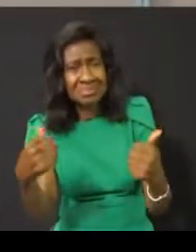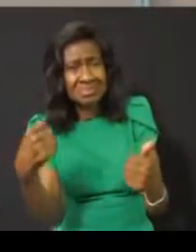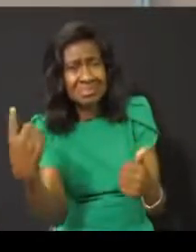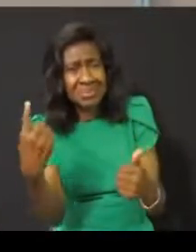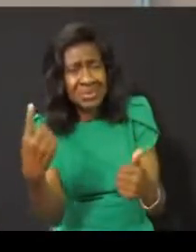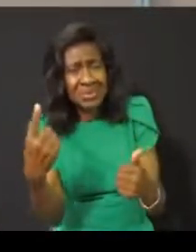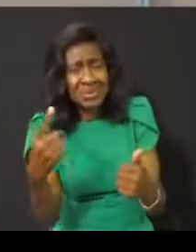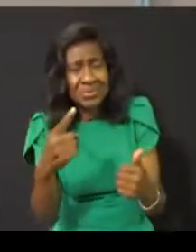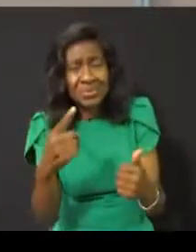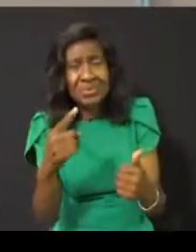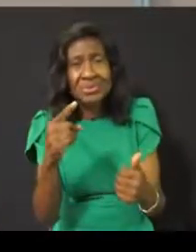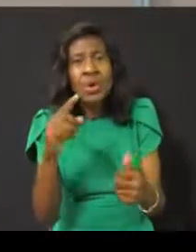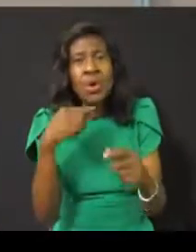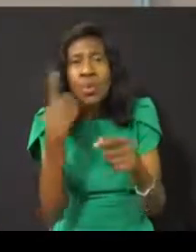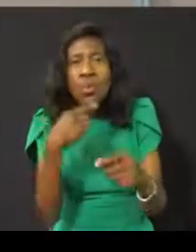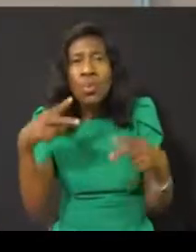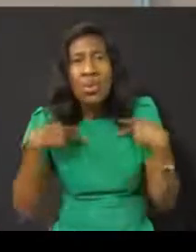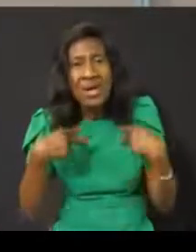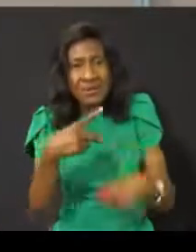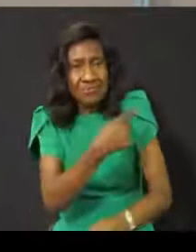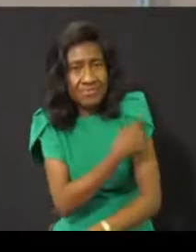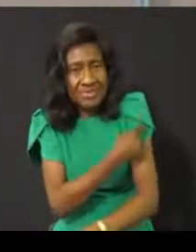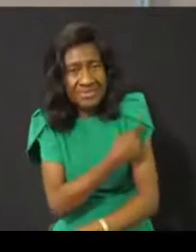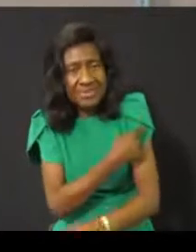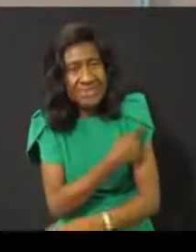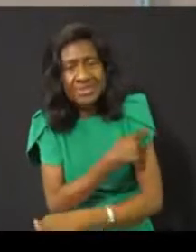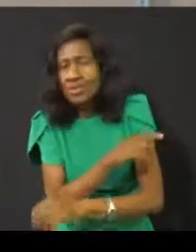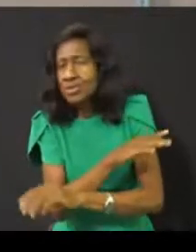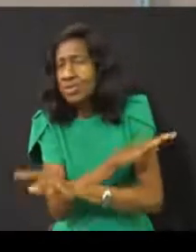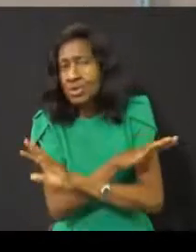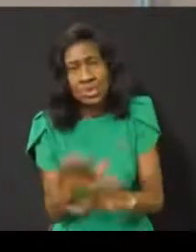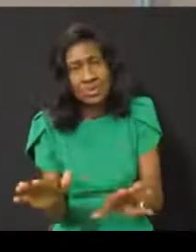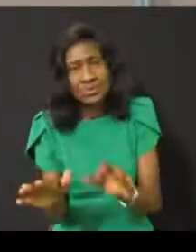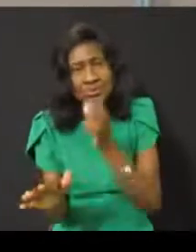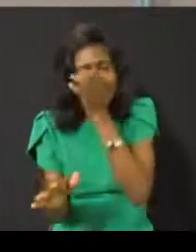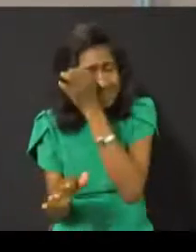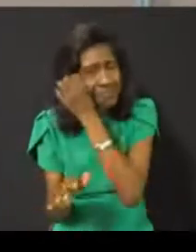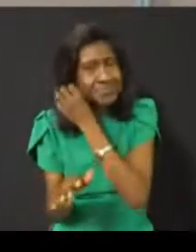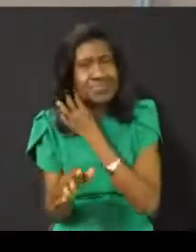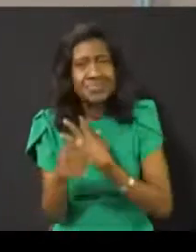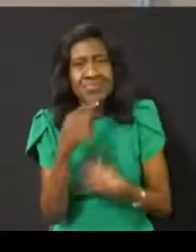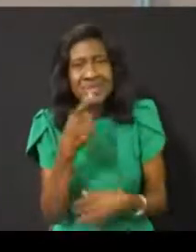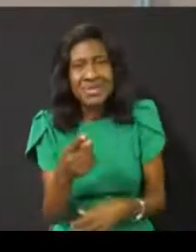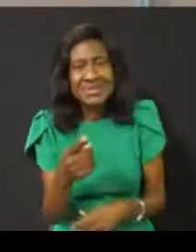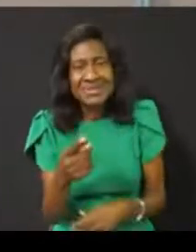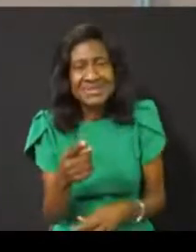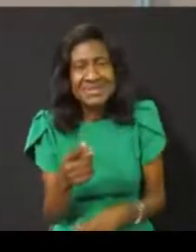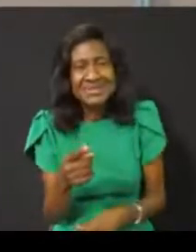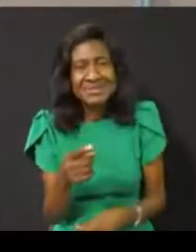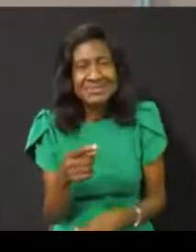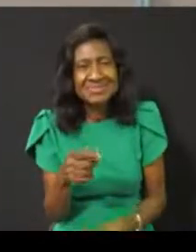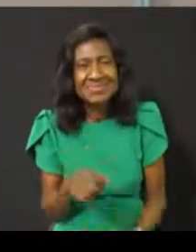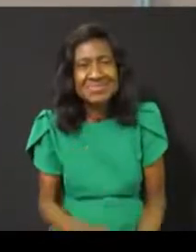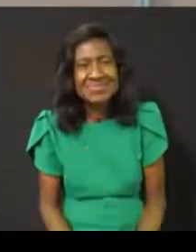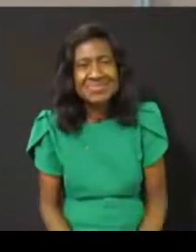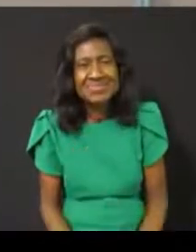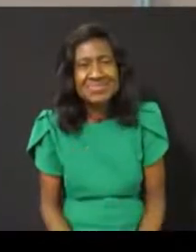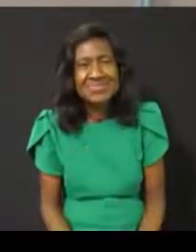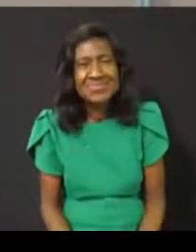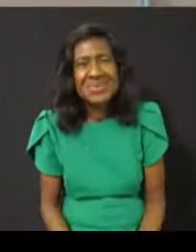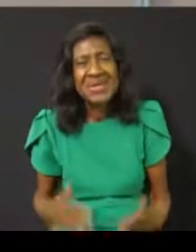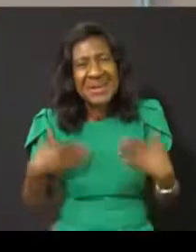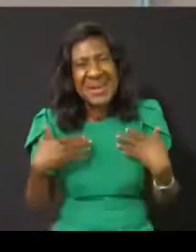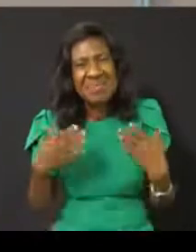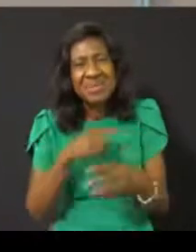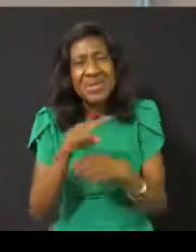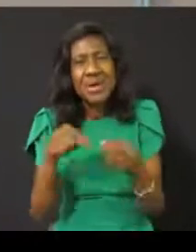travelers arriving to our shores. I know there's many of you out there who are jumping in your seats. I am too, you just can't see it.